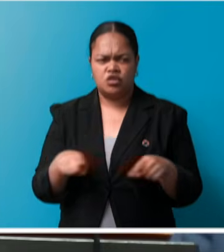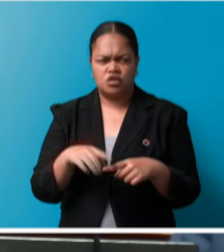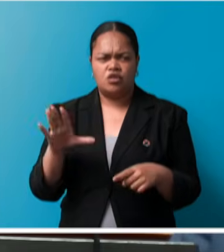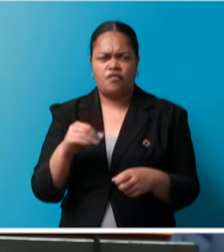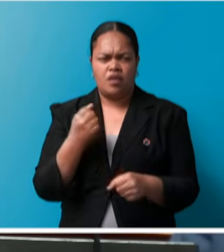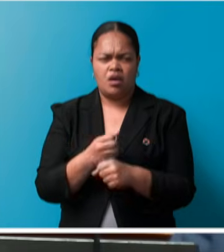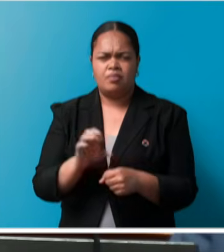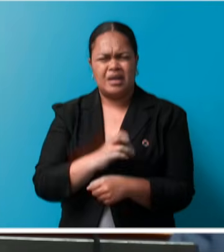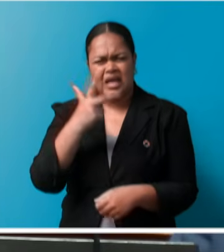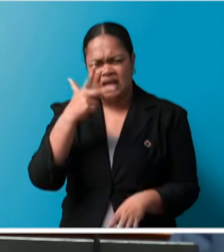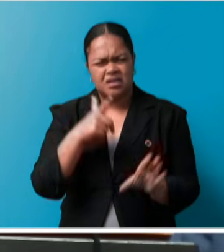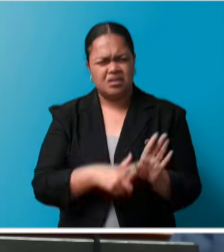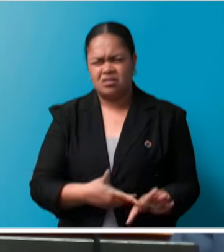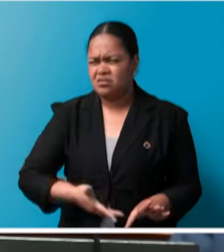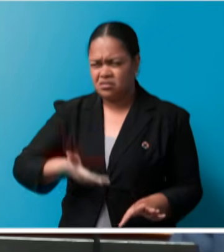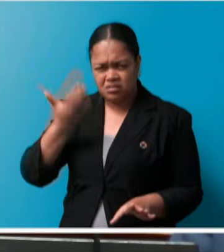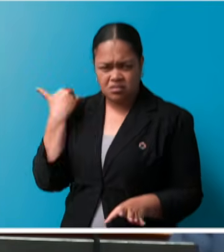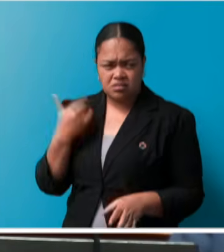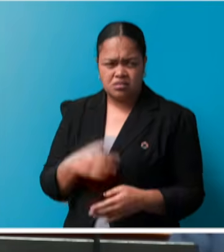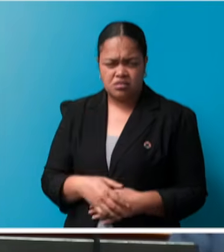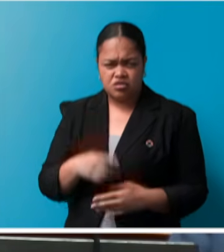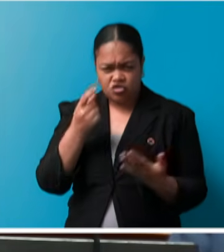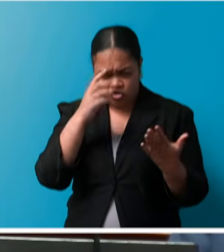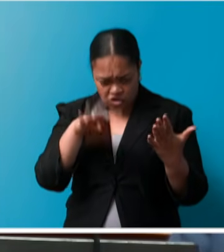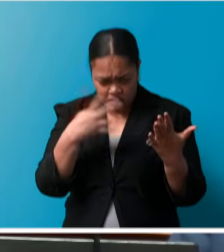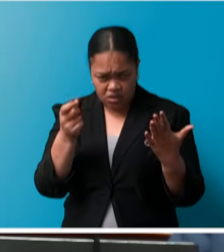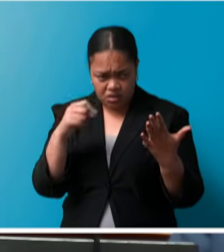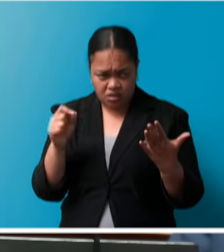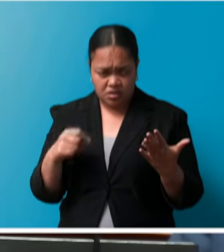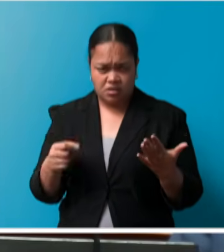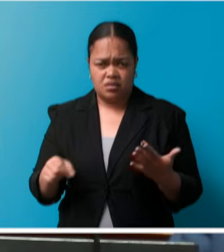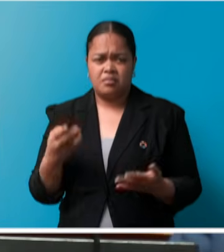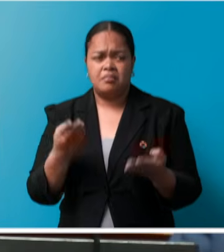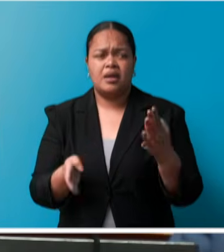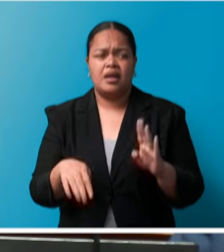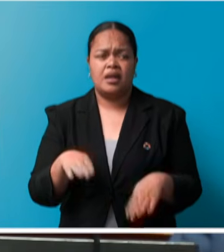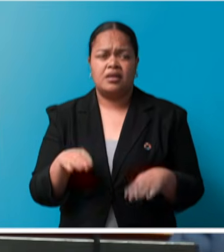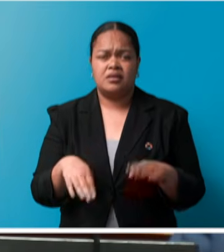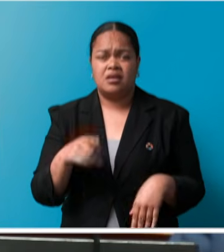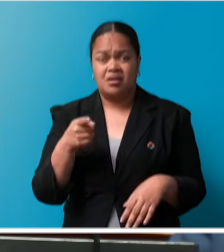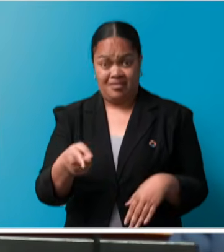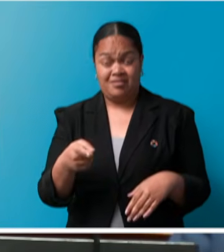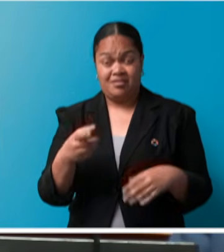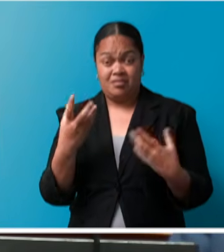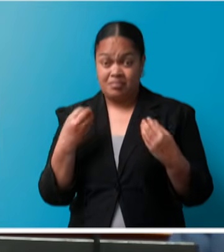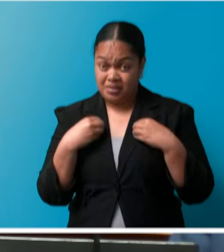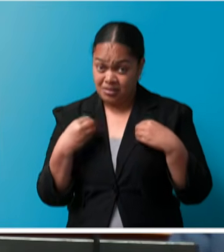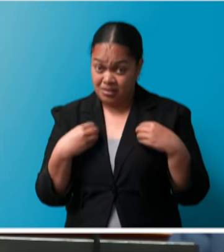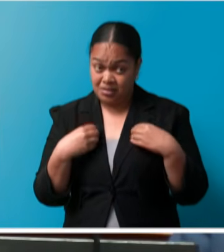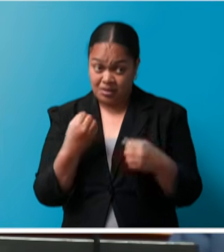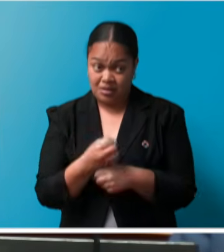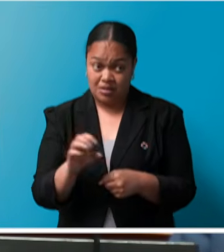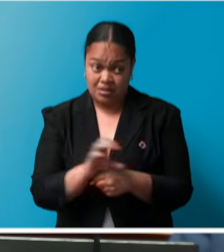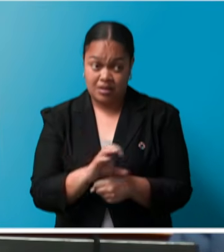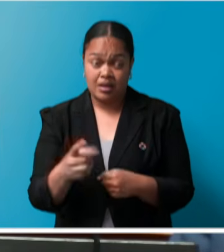8 years old, you are checking on all those 8 years balance sheet. As a commercial company, as a commercial